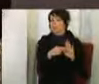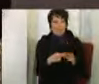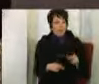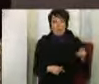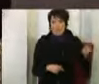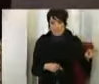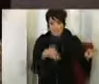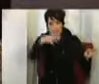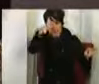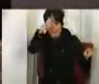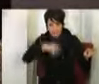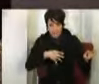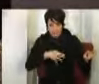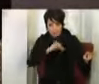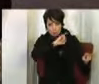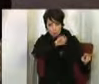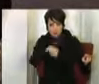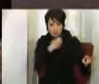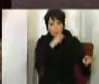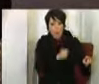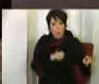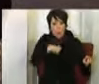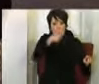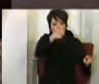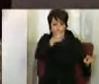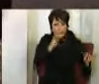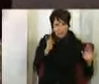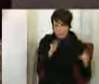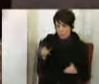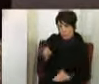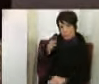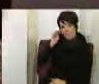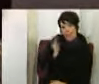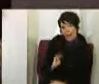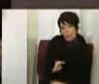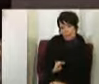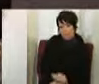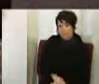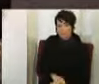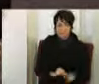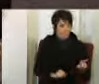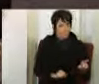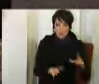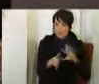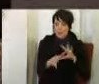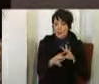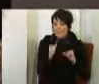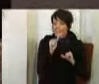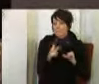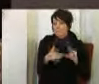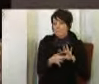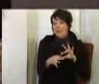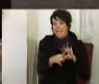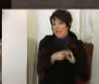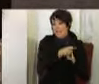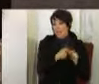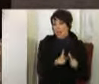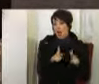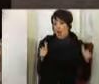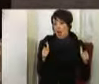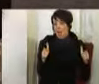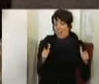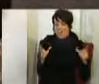In fact, if you look at Scripture, there aren't many places where Joseph is actually mentioned. In fact, in the narrative of the